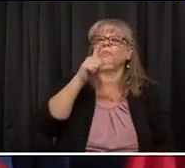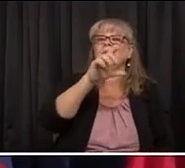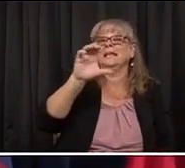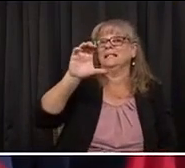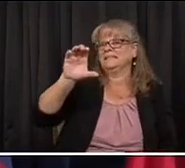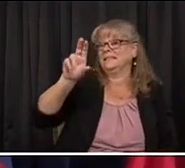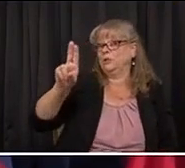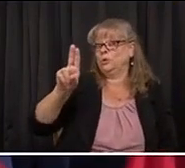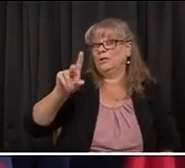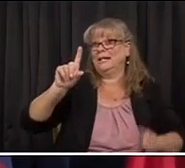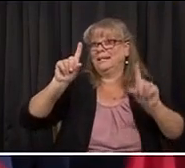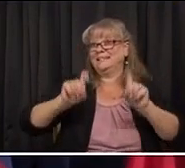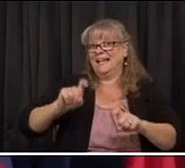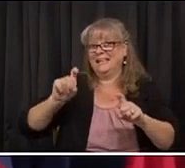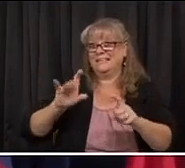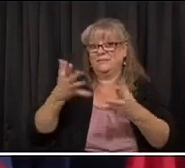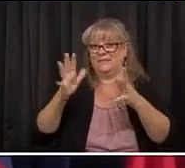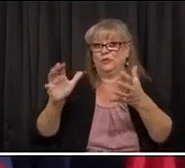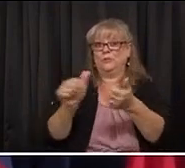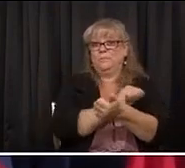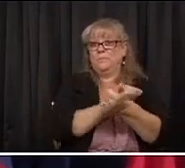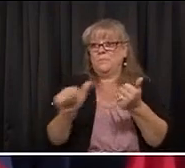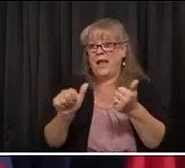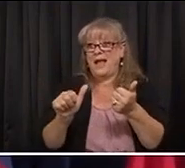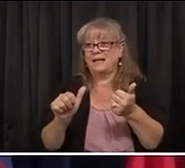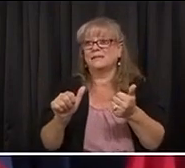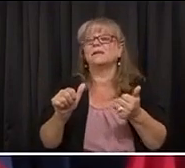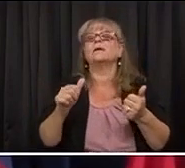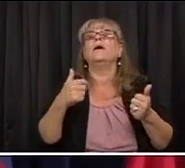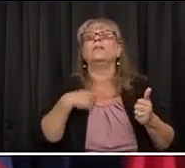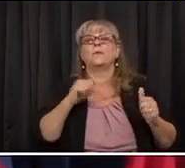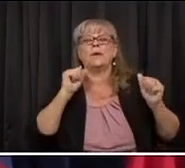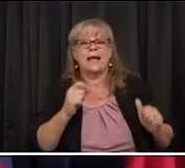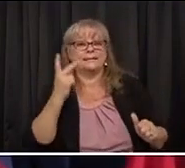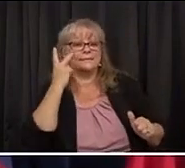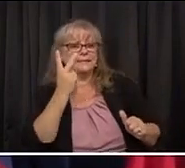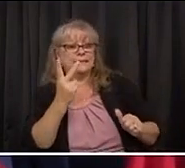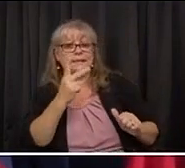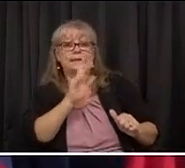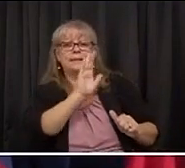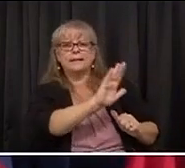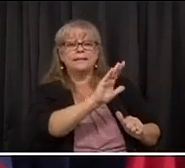Colorado if it's confirmed to have a accuracy rate which is useful as